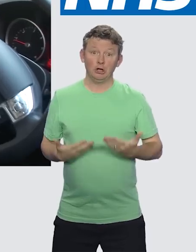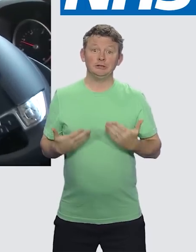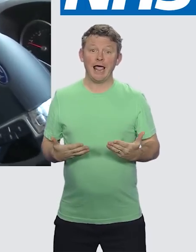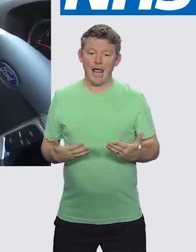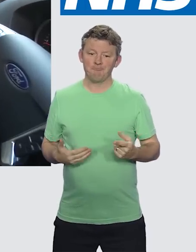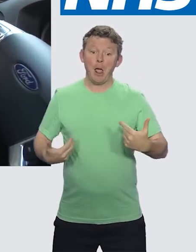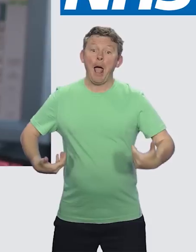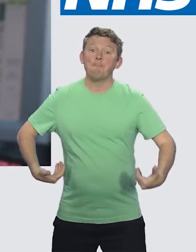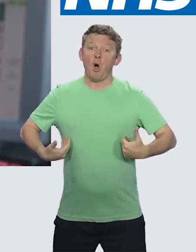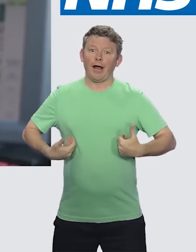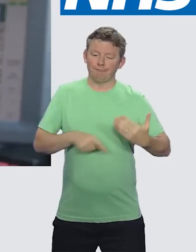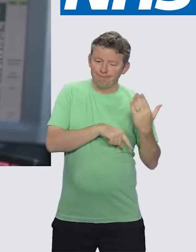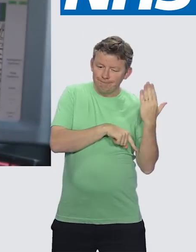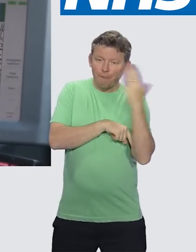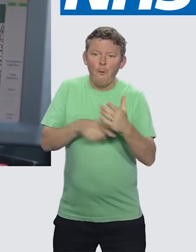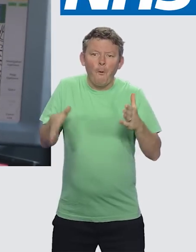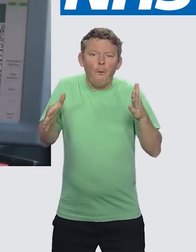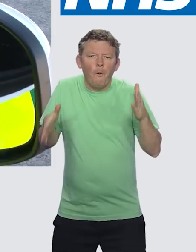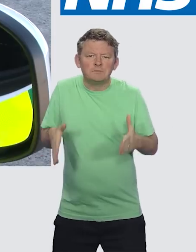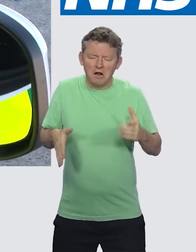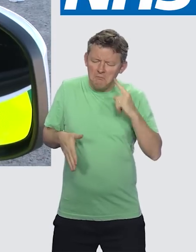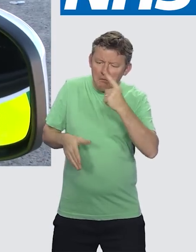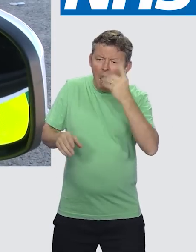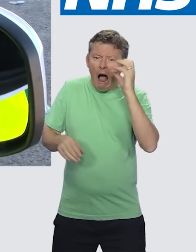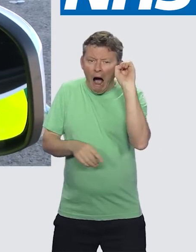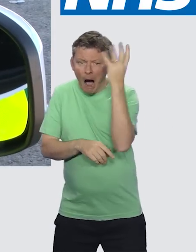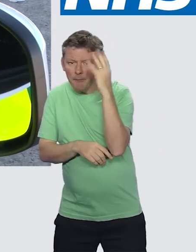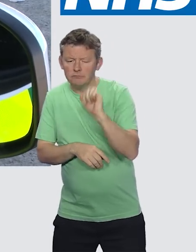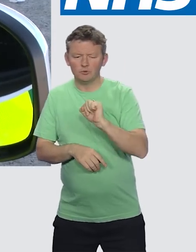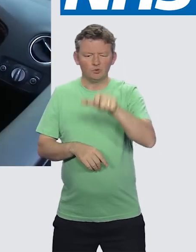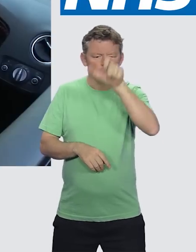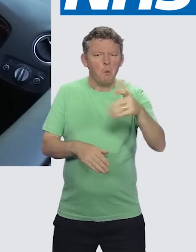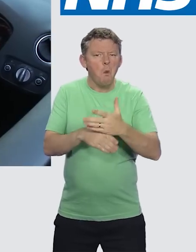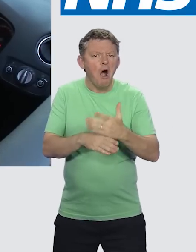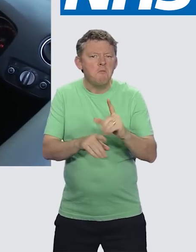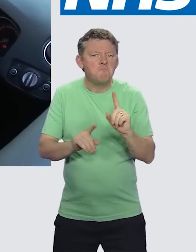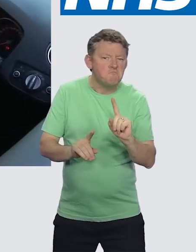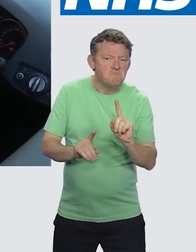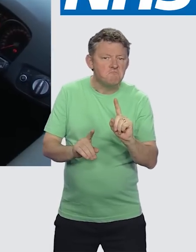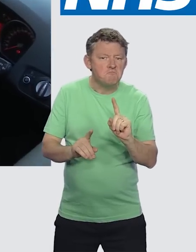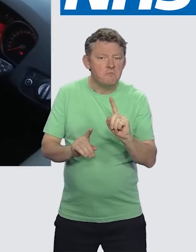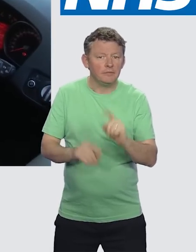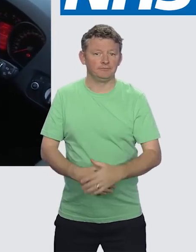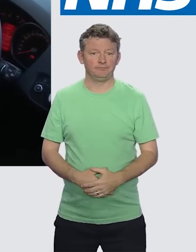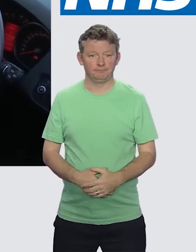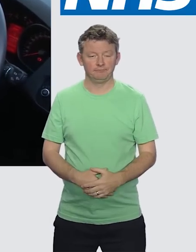Monkeys come along to the hospital today to find out about ambulances and paramedics, haven't you, Monkey?